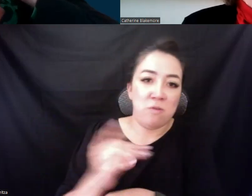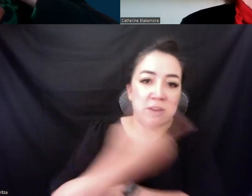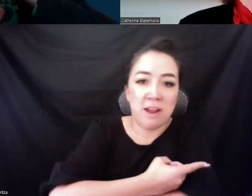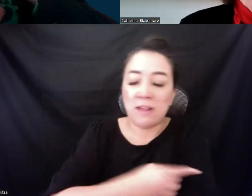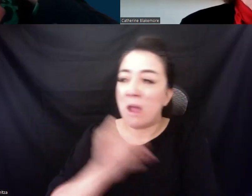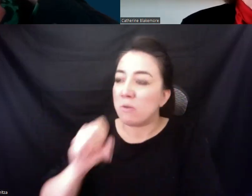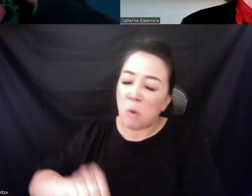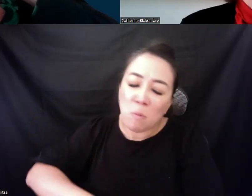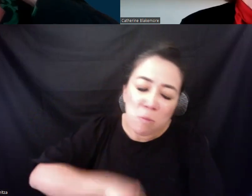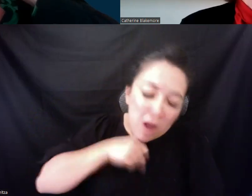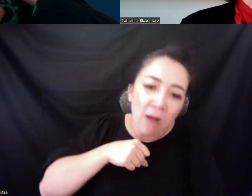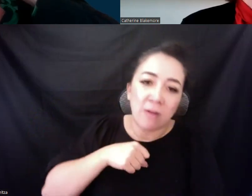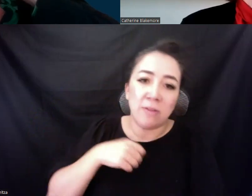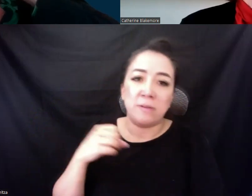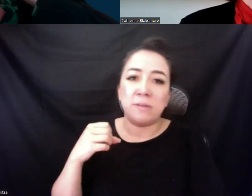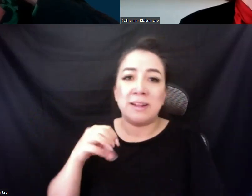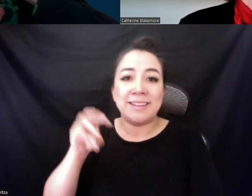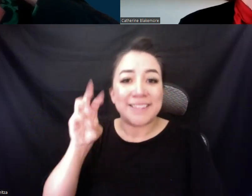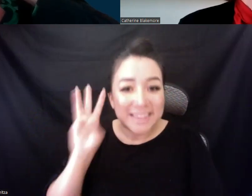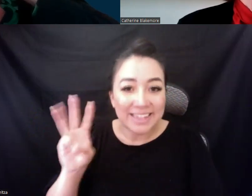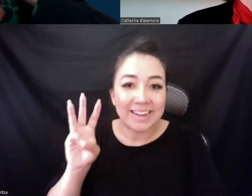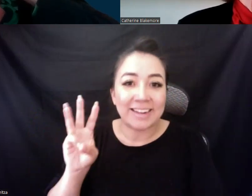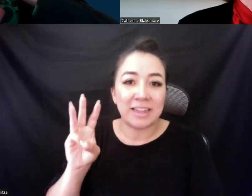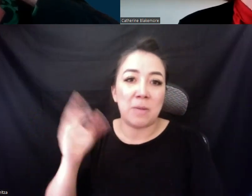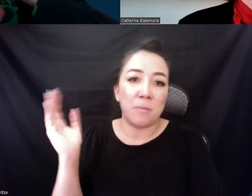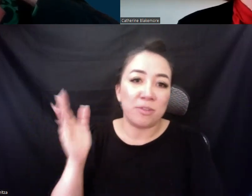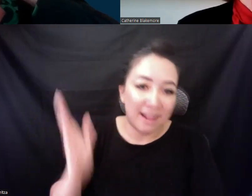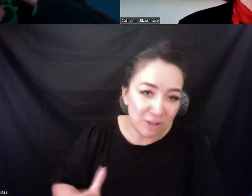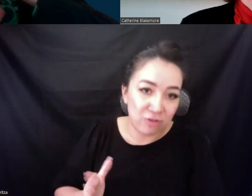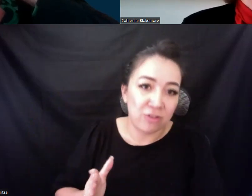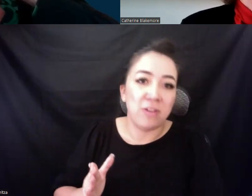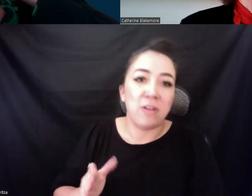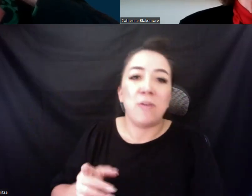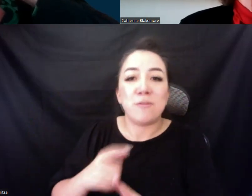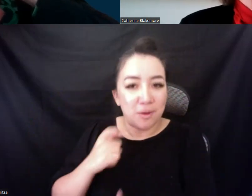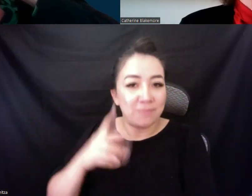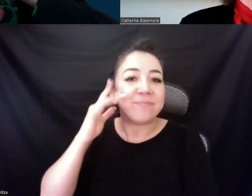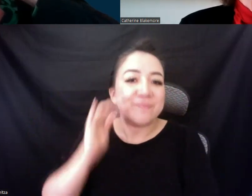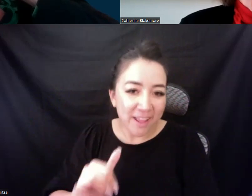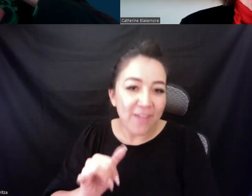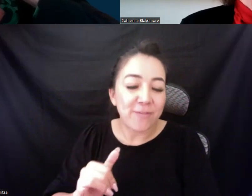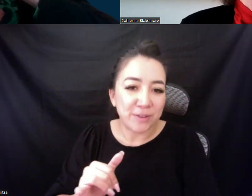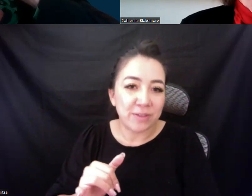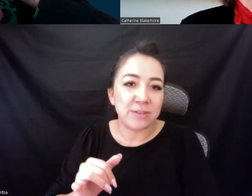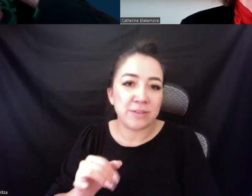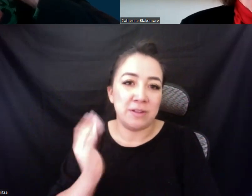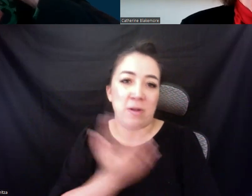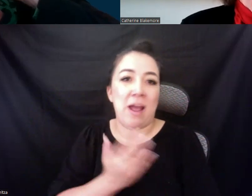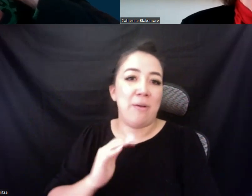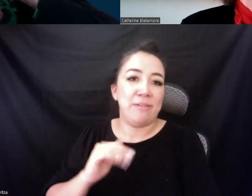so proud that there were 6 presenters from California. So our